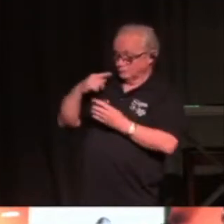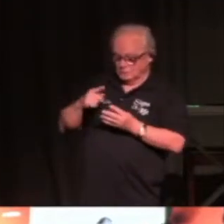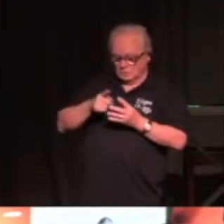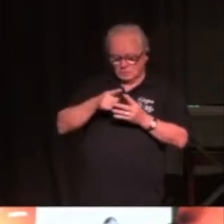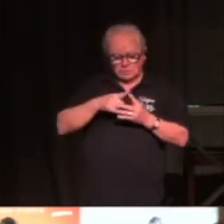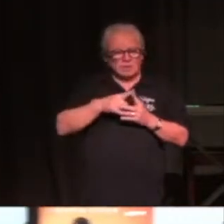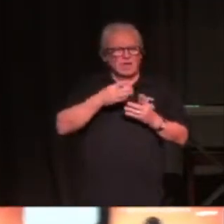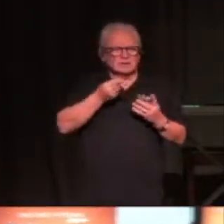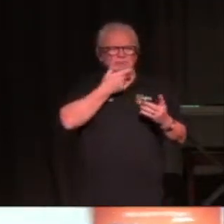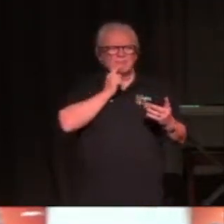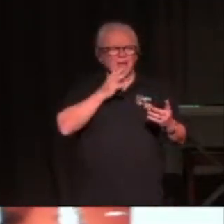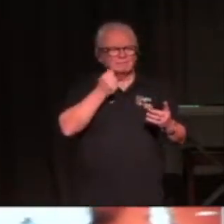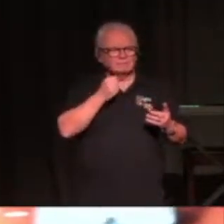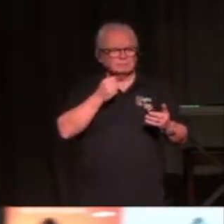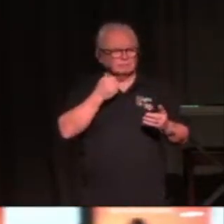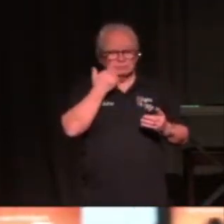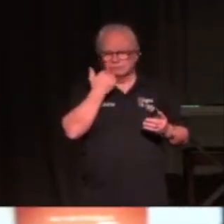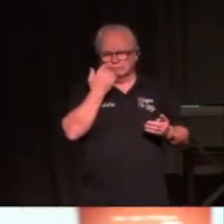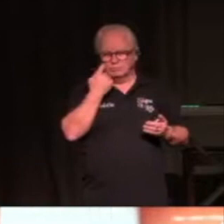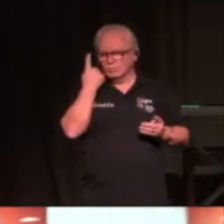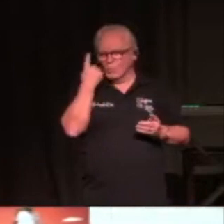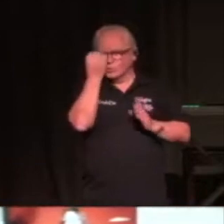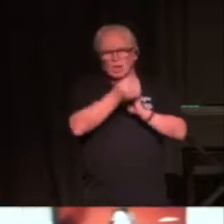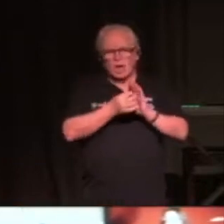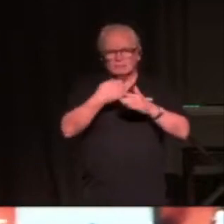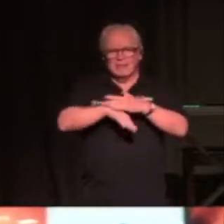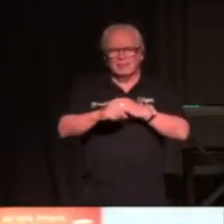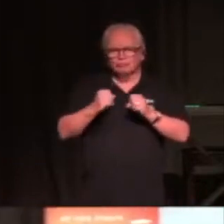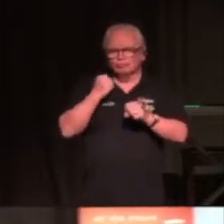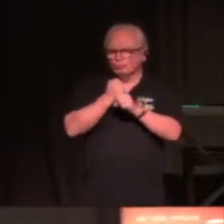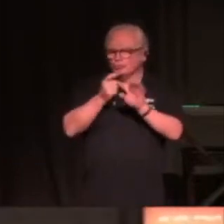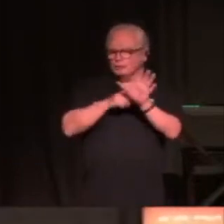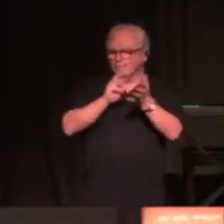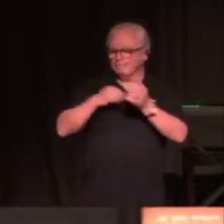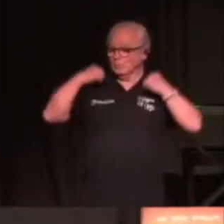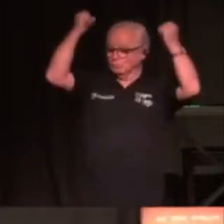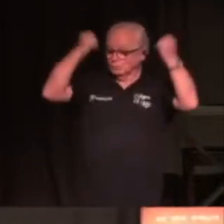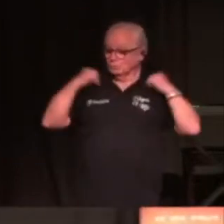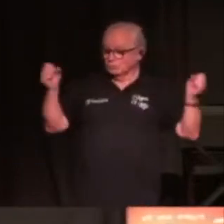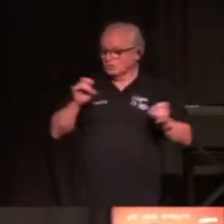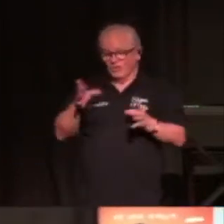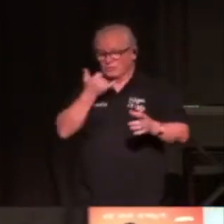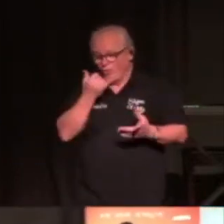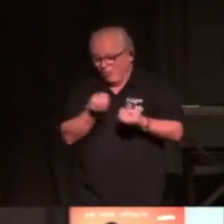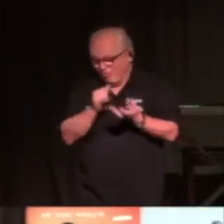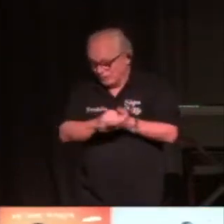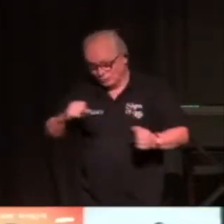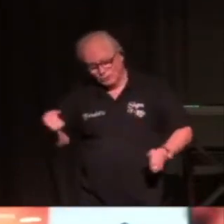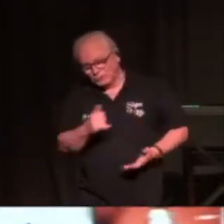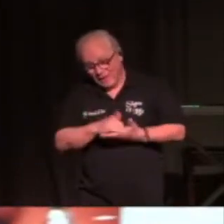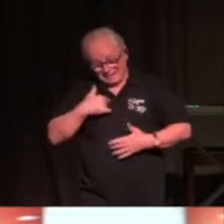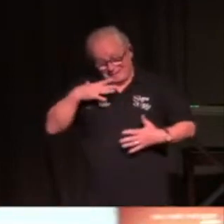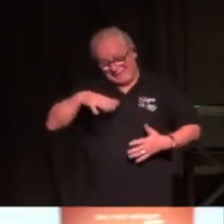Okay, there's some people who spend an hour a day in a gym, and there's nothing wrong with that. You should do that. I would need to